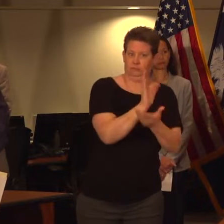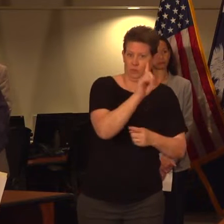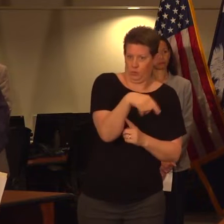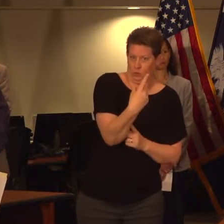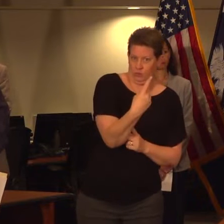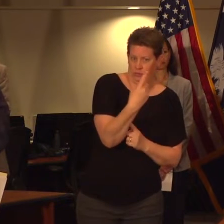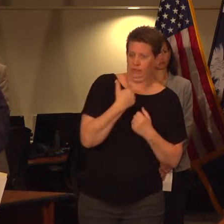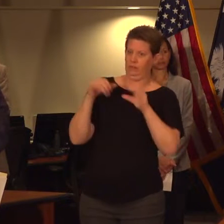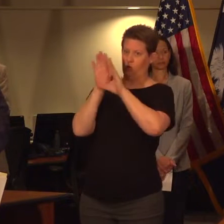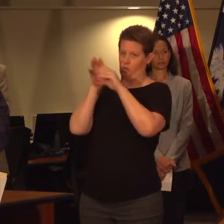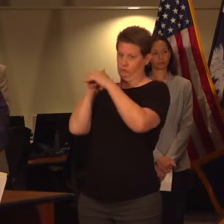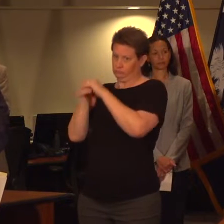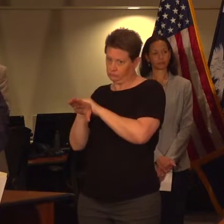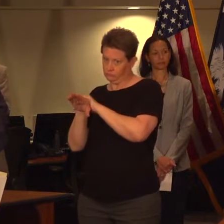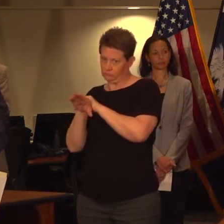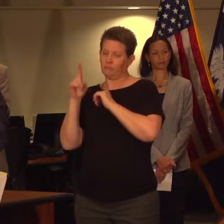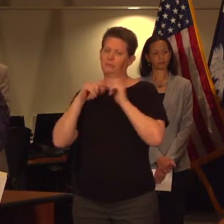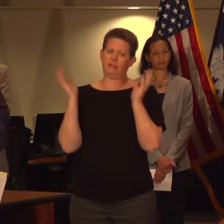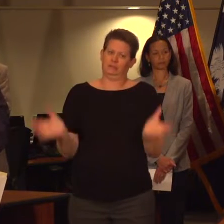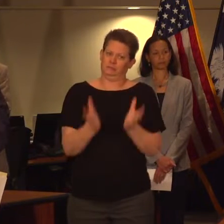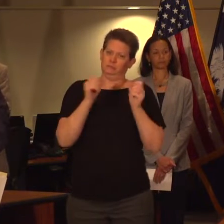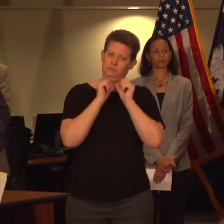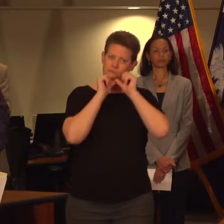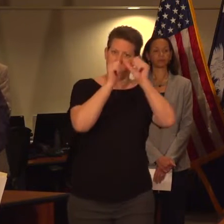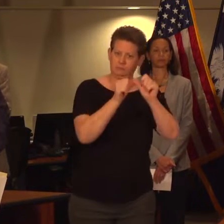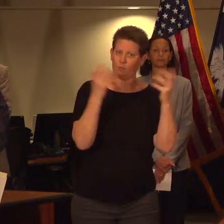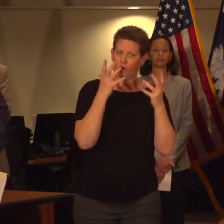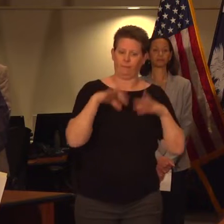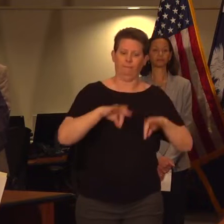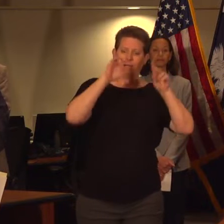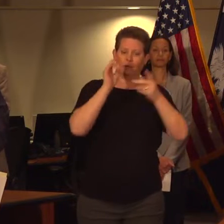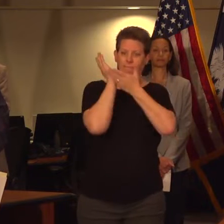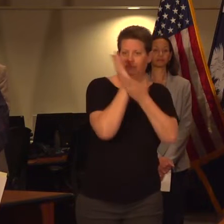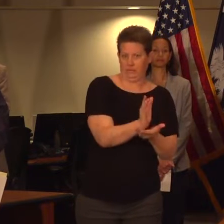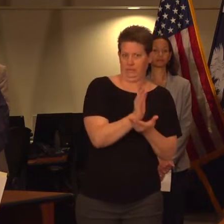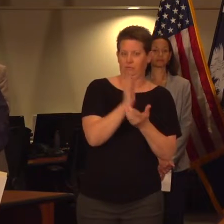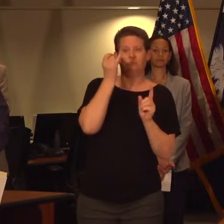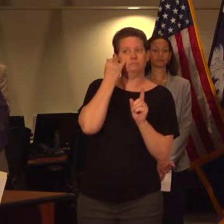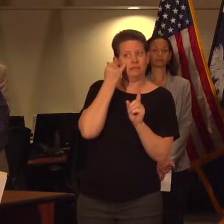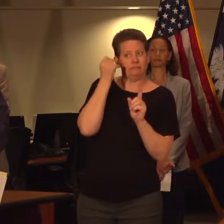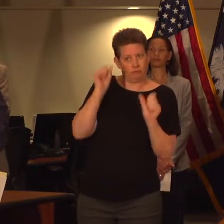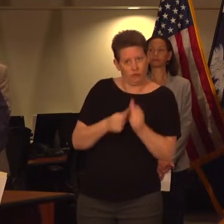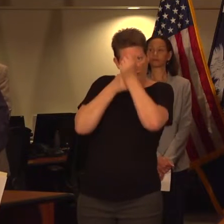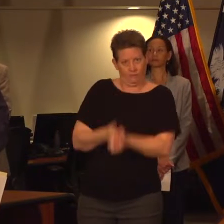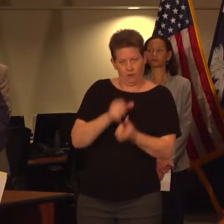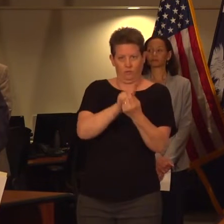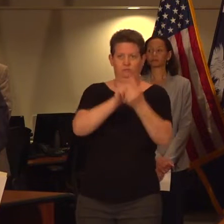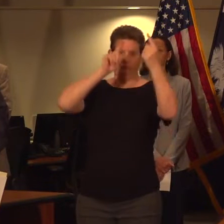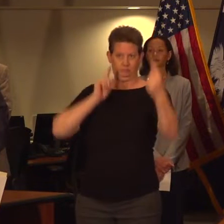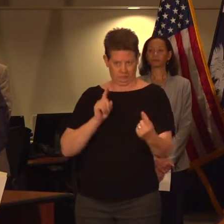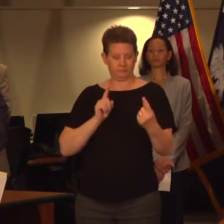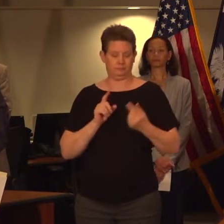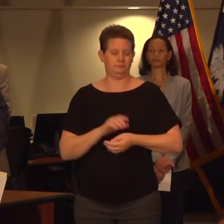but encourage them to continue with the pickup and delivery subject to social distancing. And you